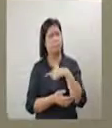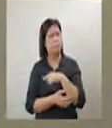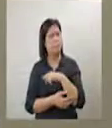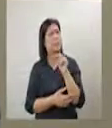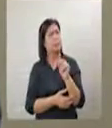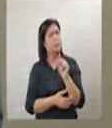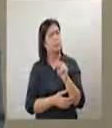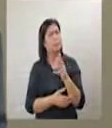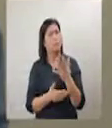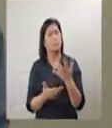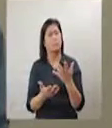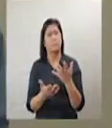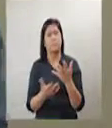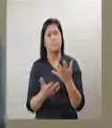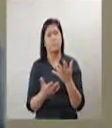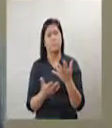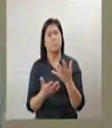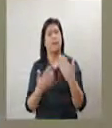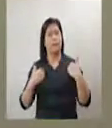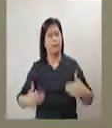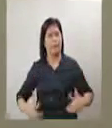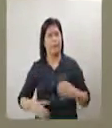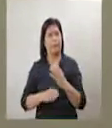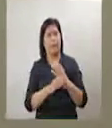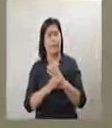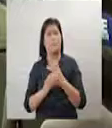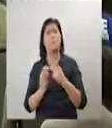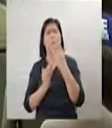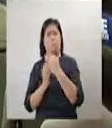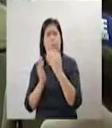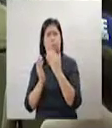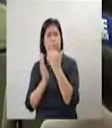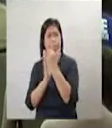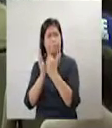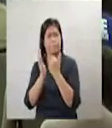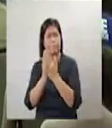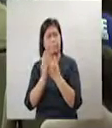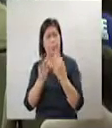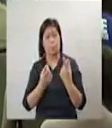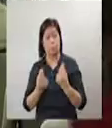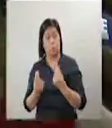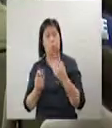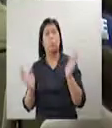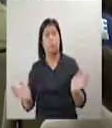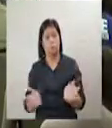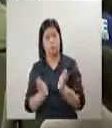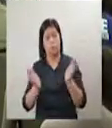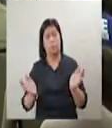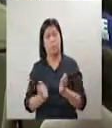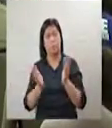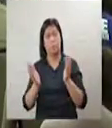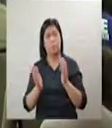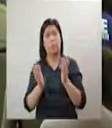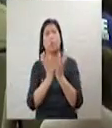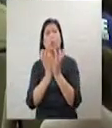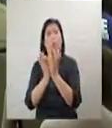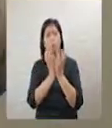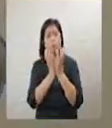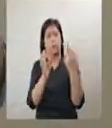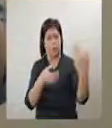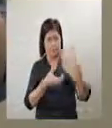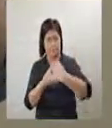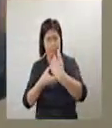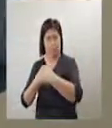program that is devised to encourage community participation, meaning it should be a community